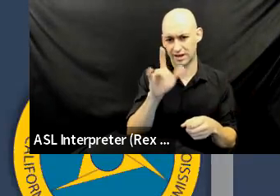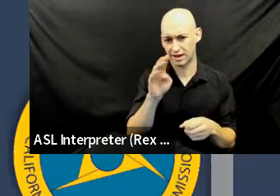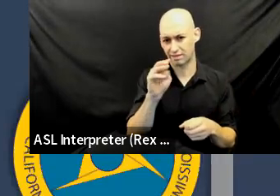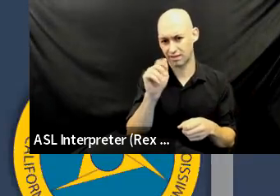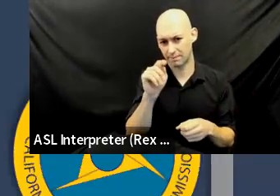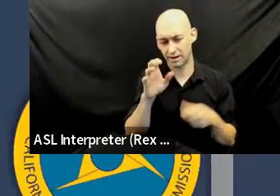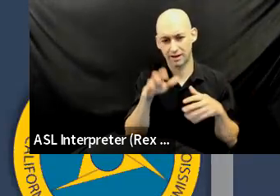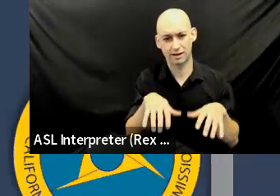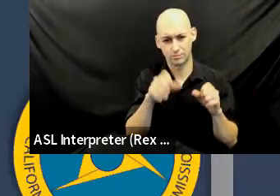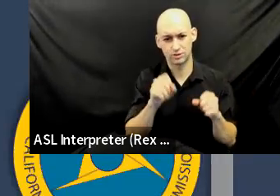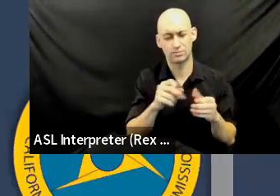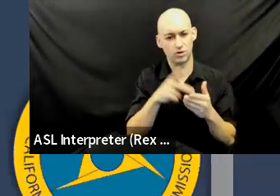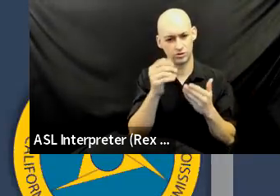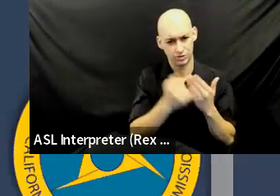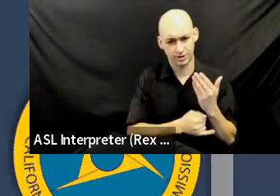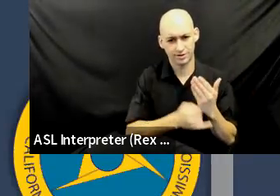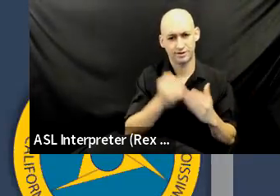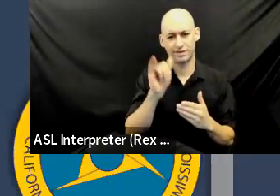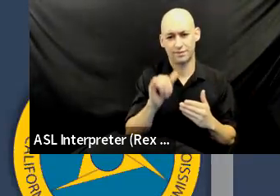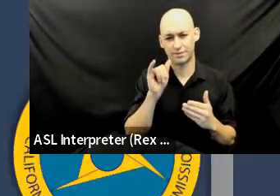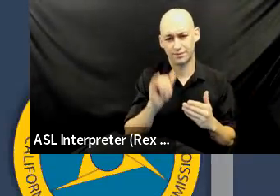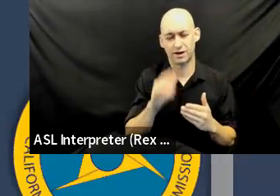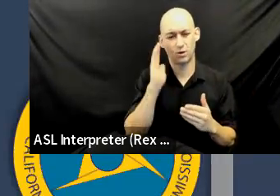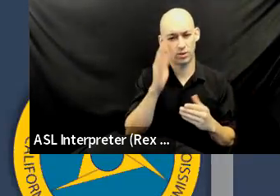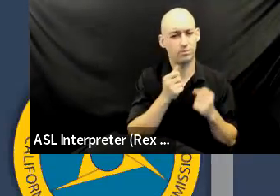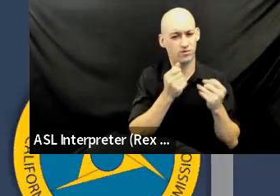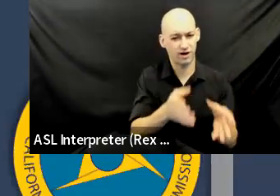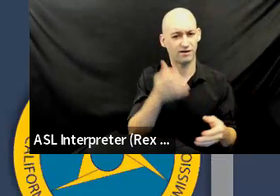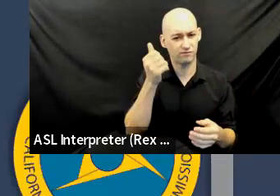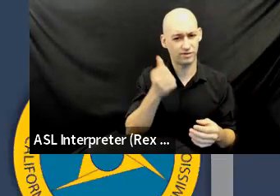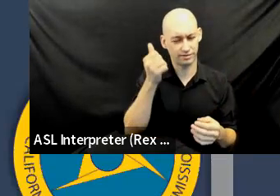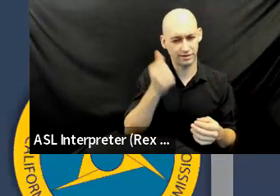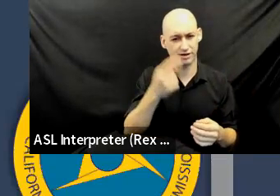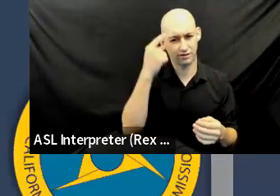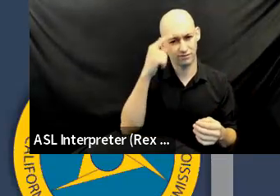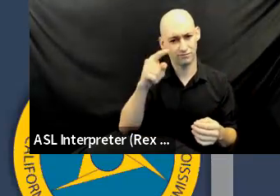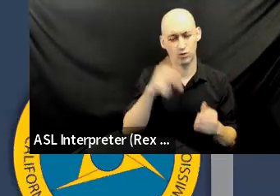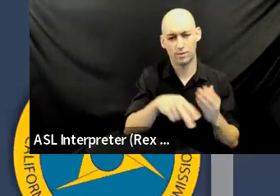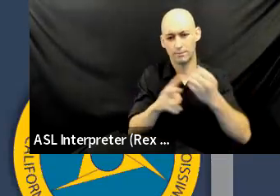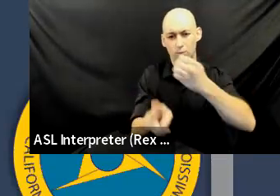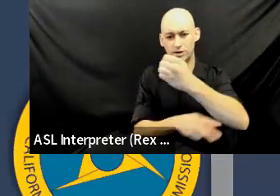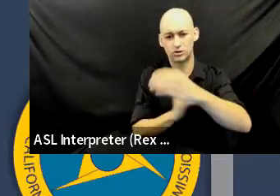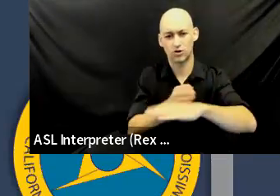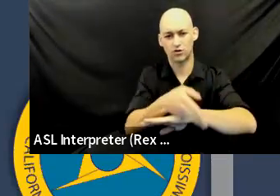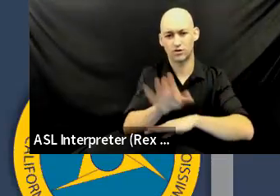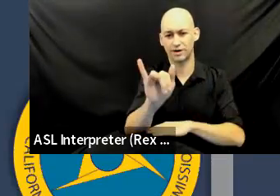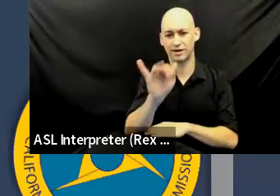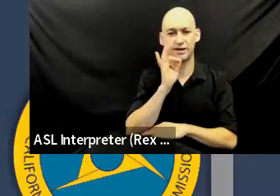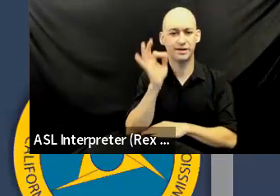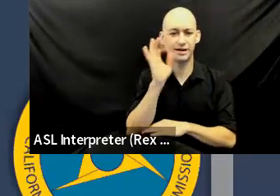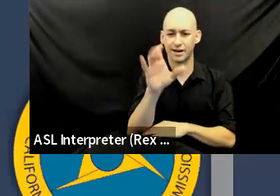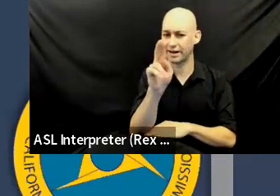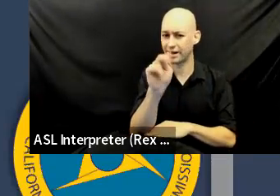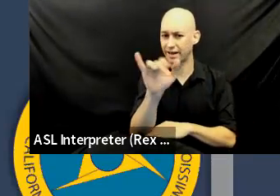adaptation project that will provide the funding for a bridge over Indian Canyon, which is